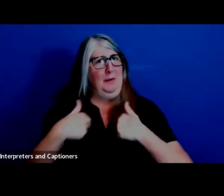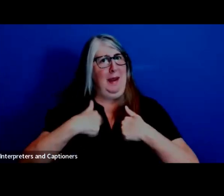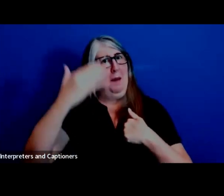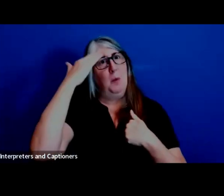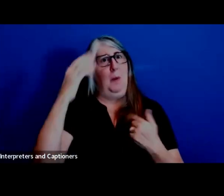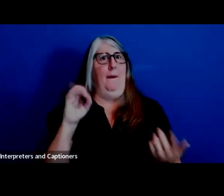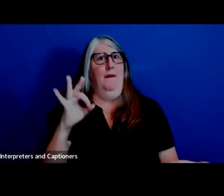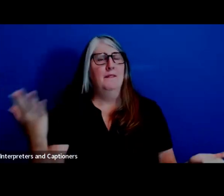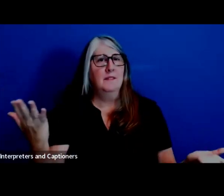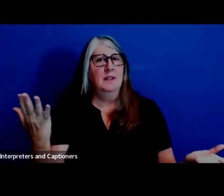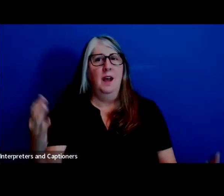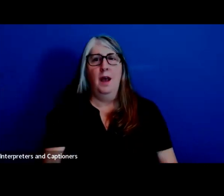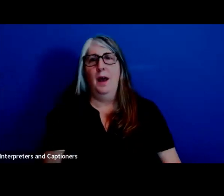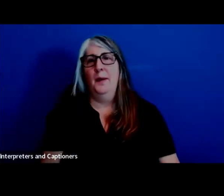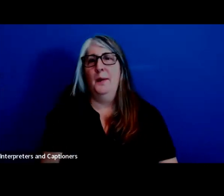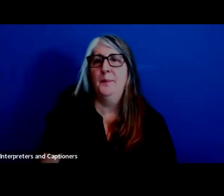of.